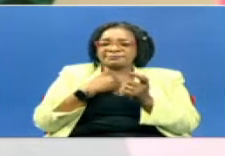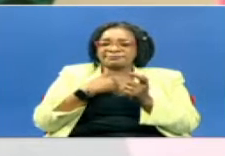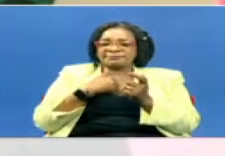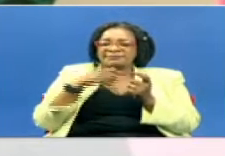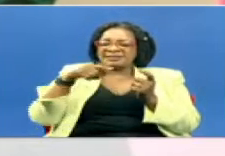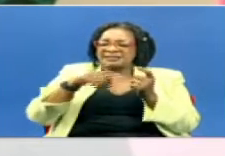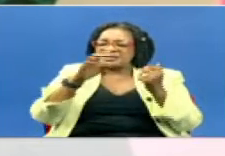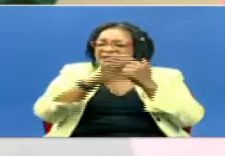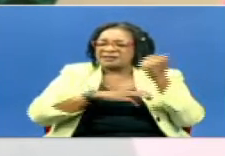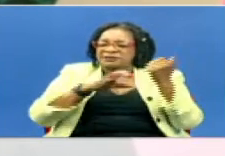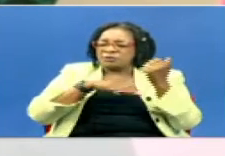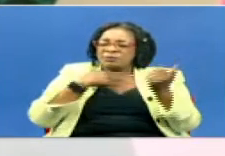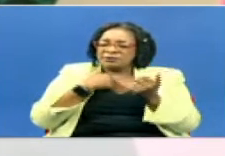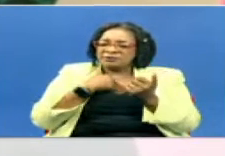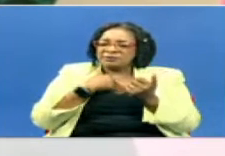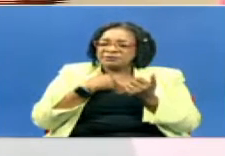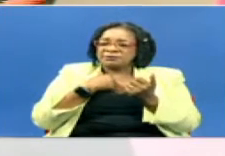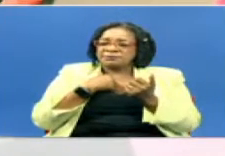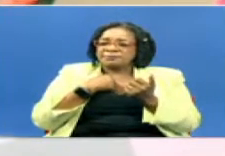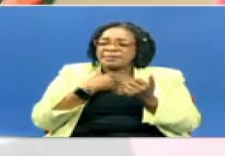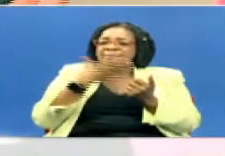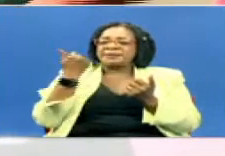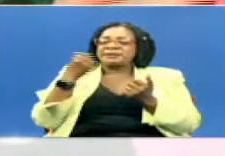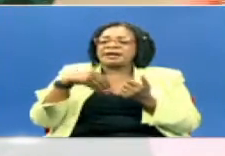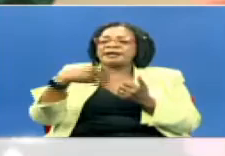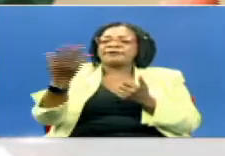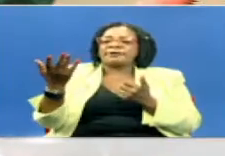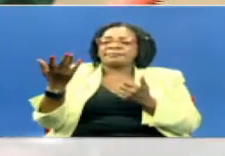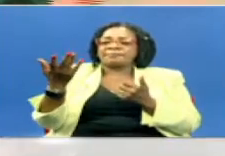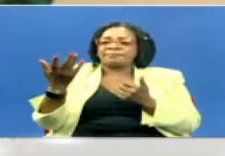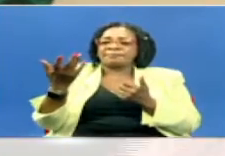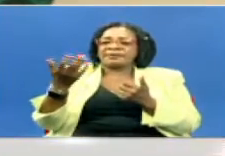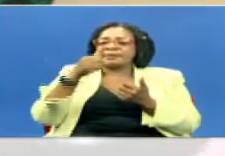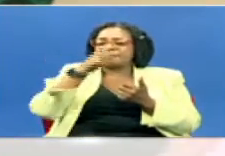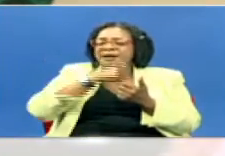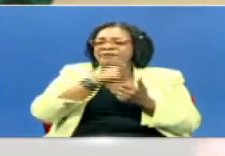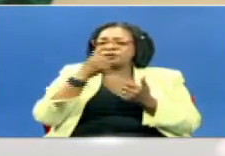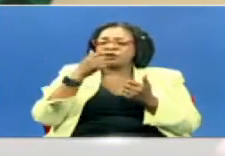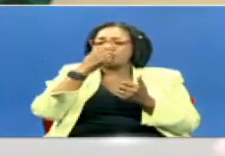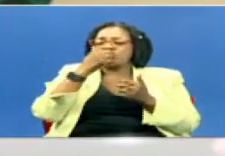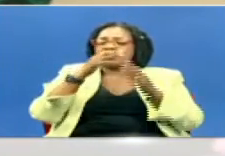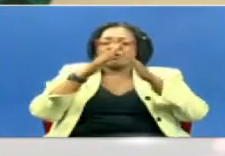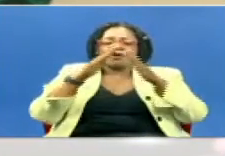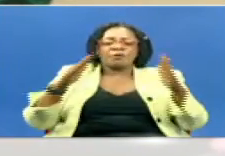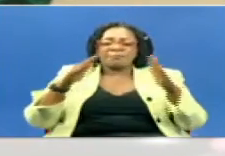want? I would rather you give them in their private homes or something, but